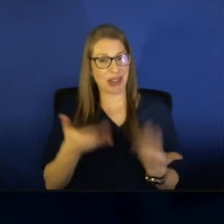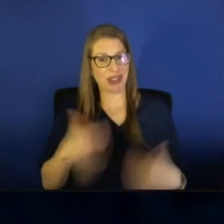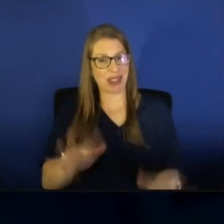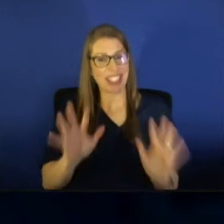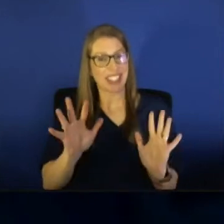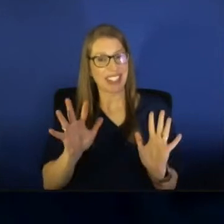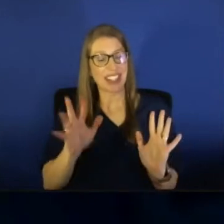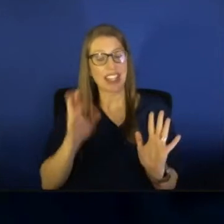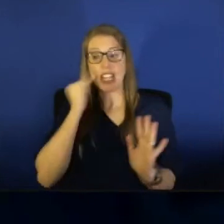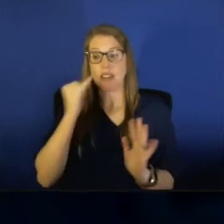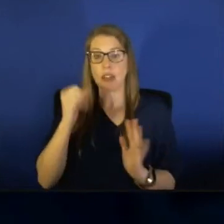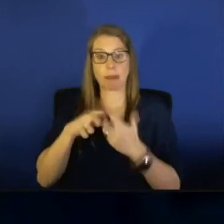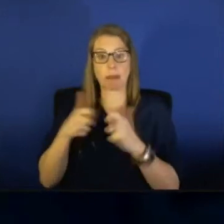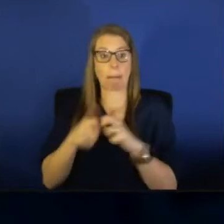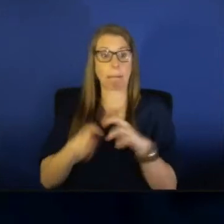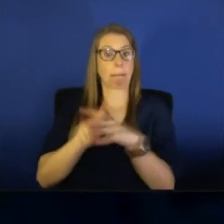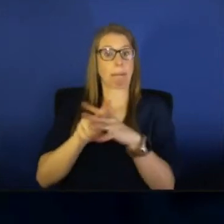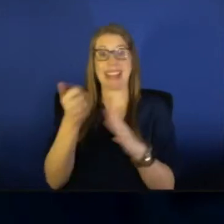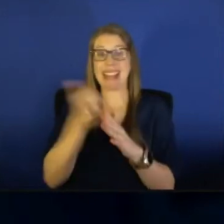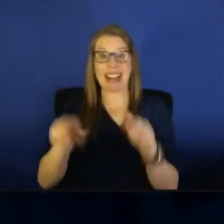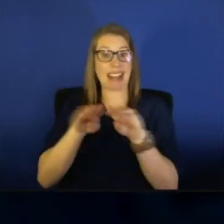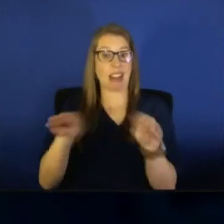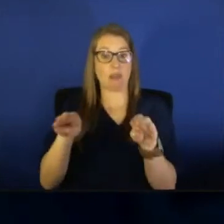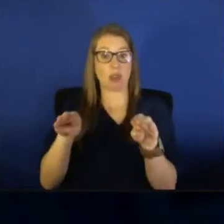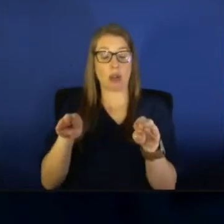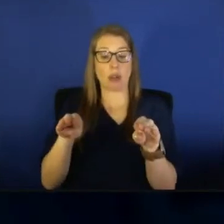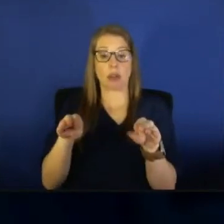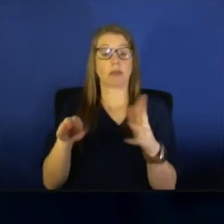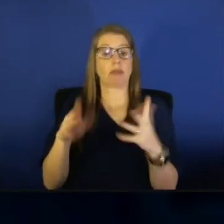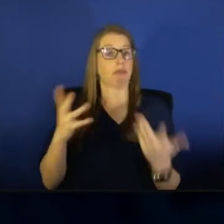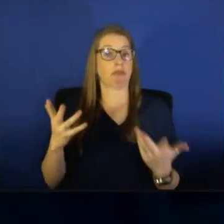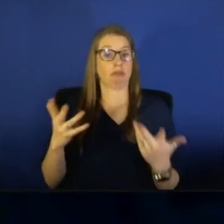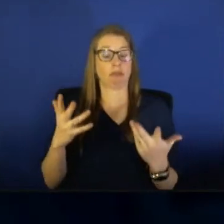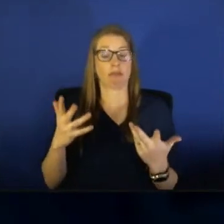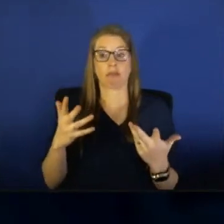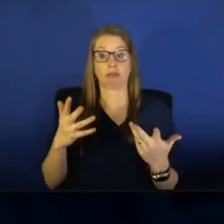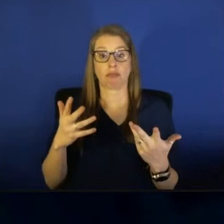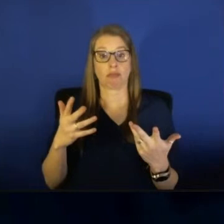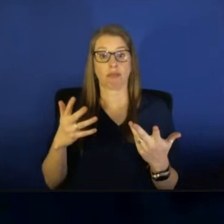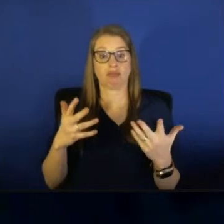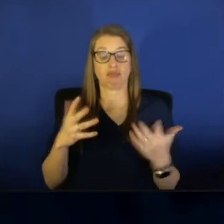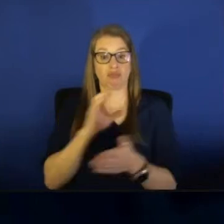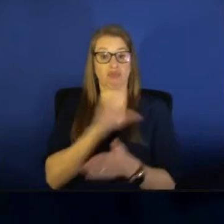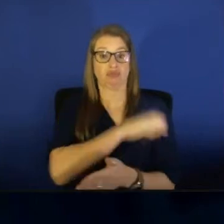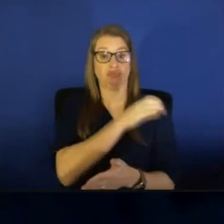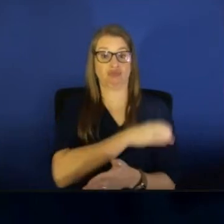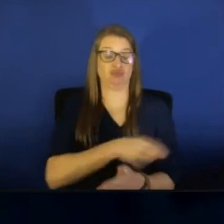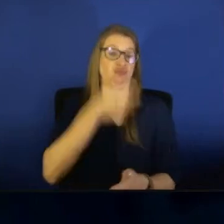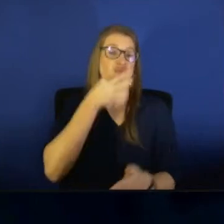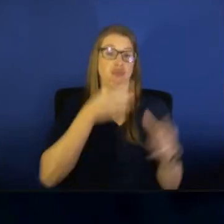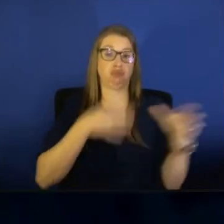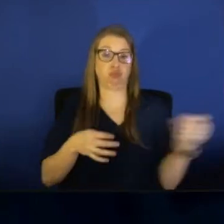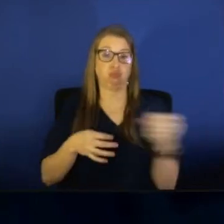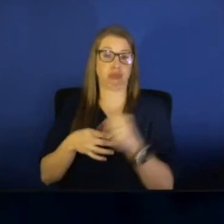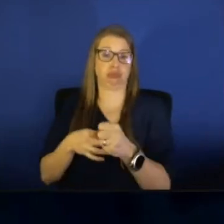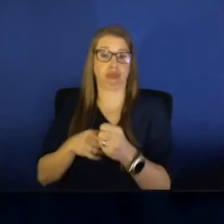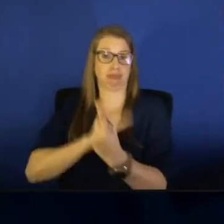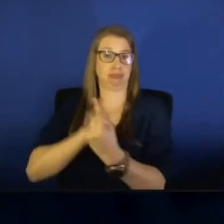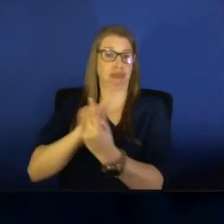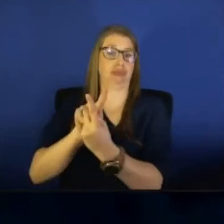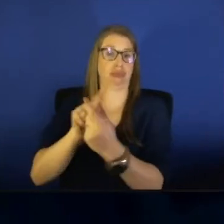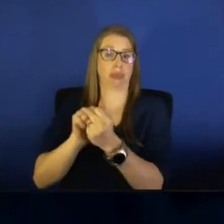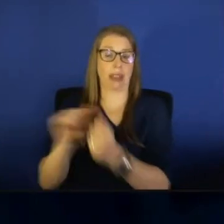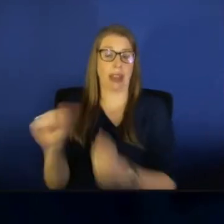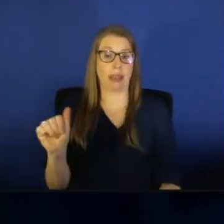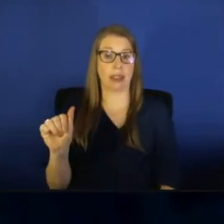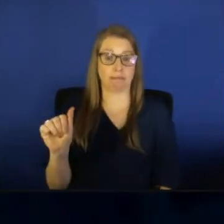have an issue at any level, we can put a clinician of excellence in front of that athlete